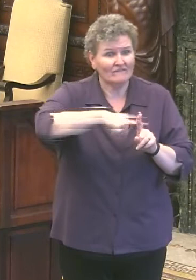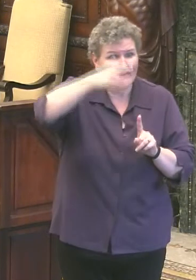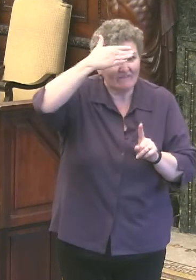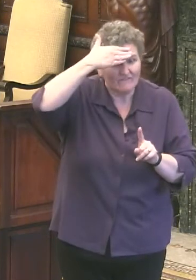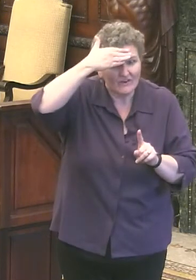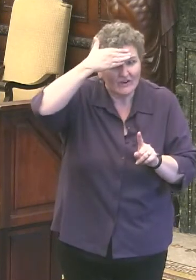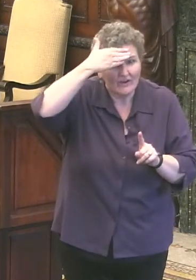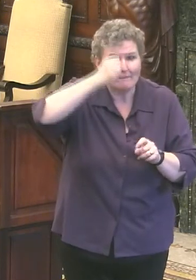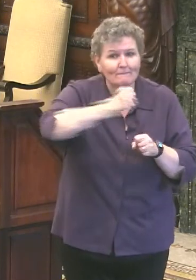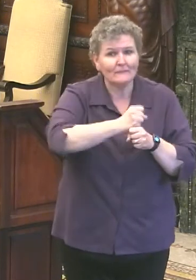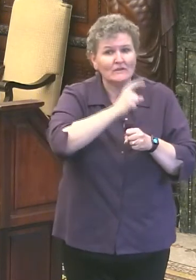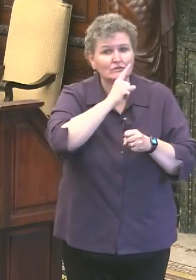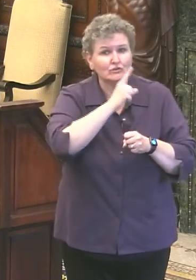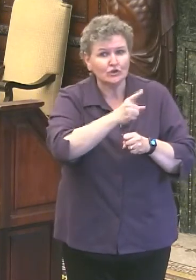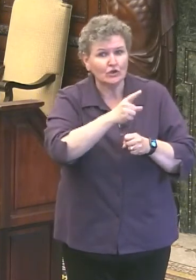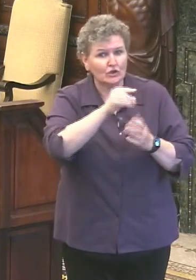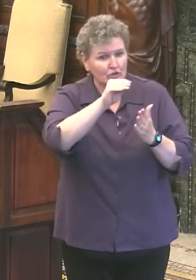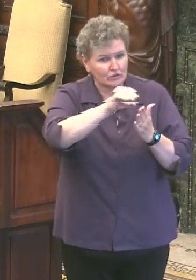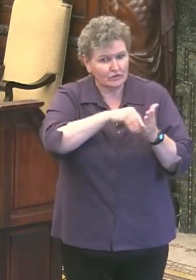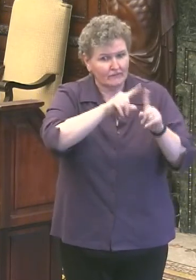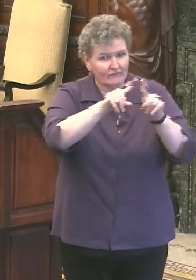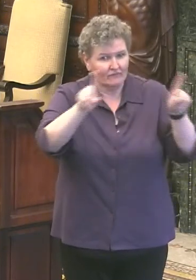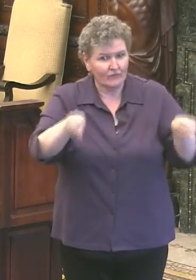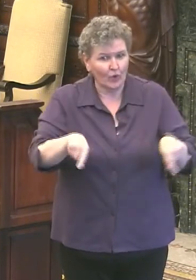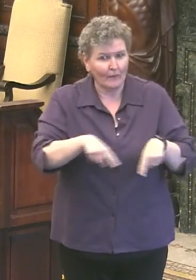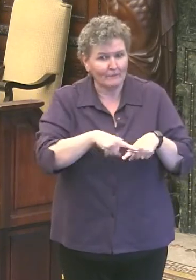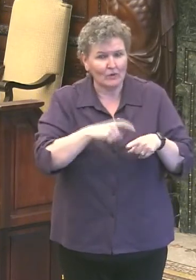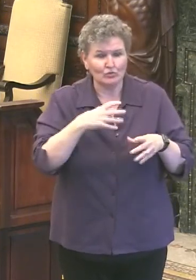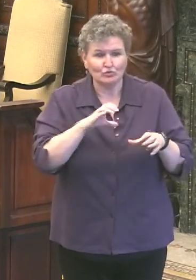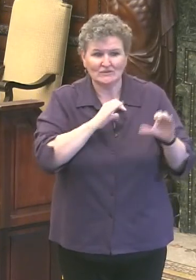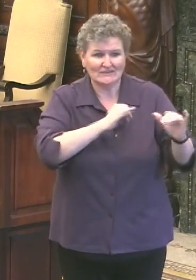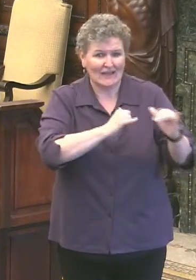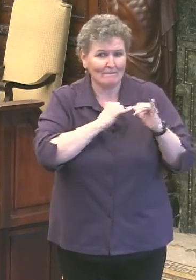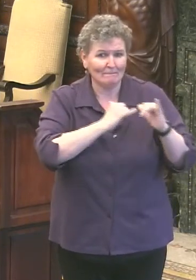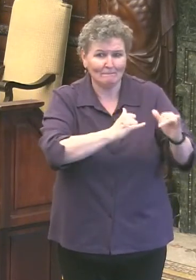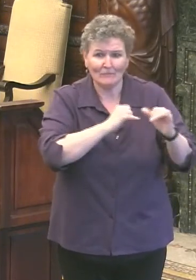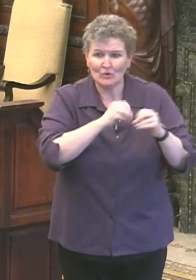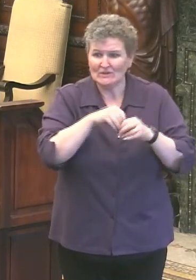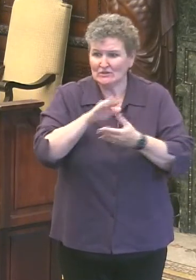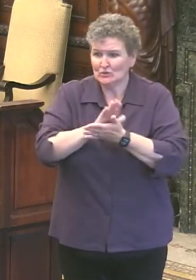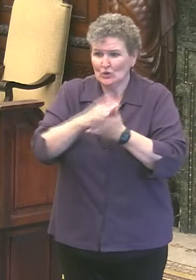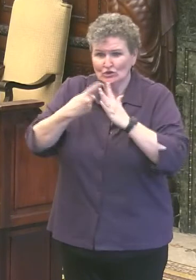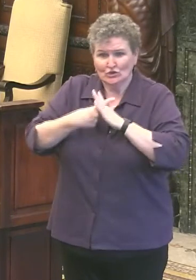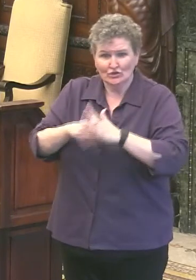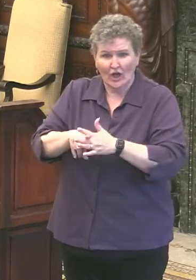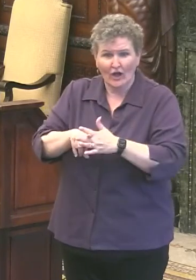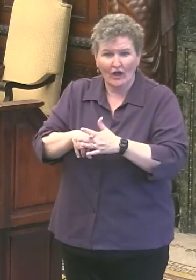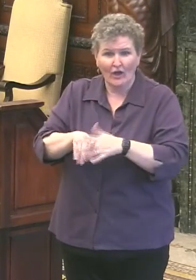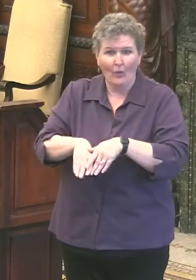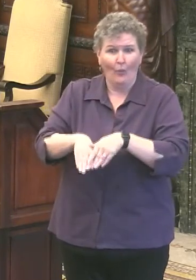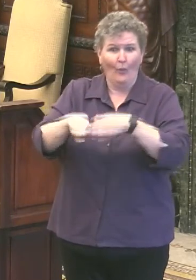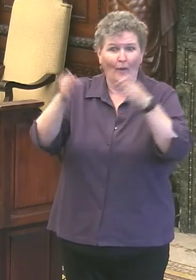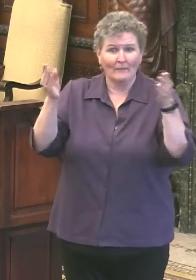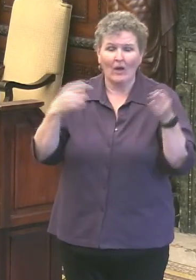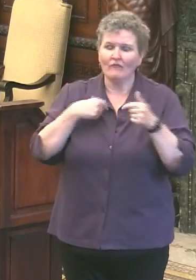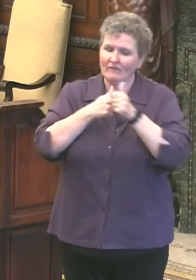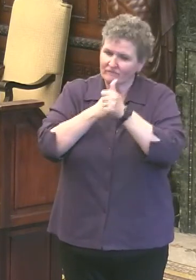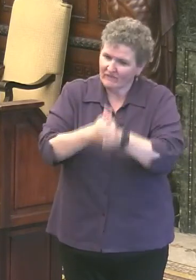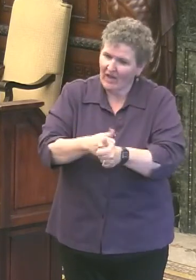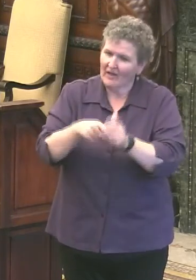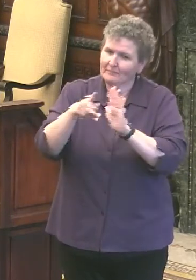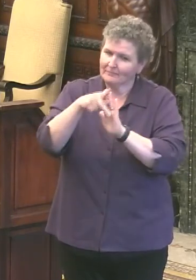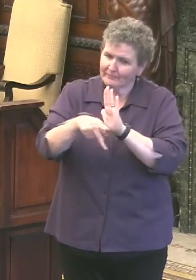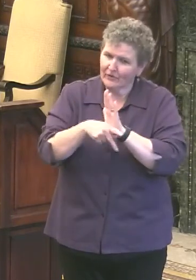they're complete in the form. We're going to be doing very much of the same thing when schools start, and we'll have protocols around that. In terms